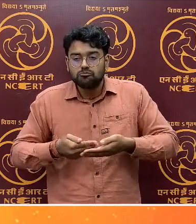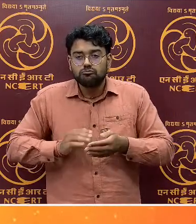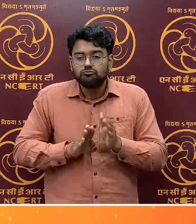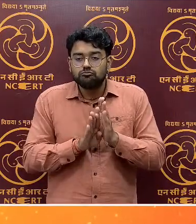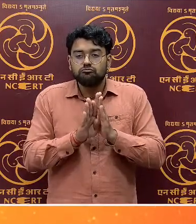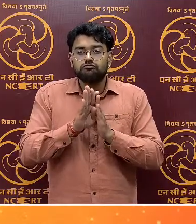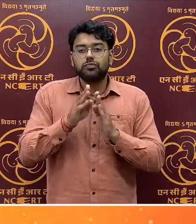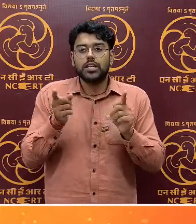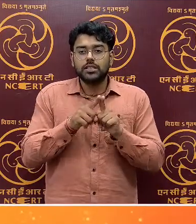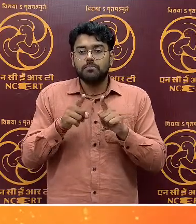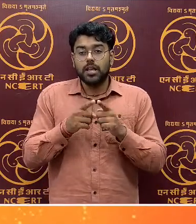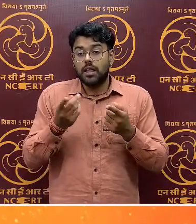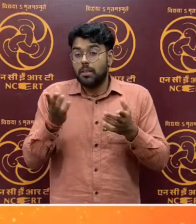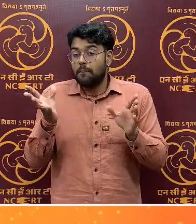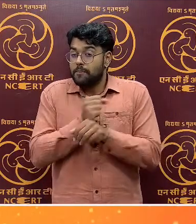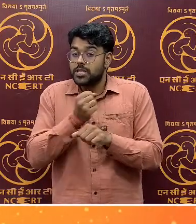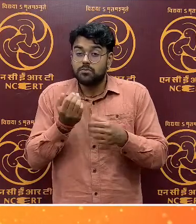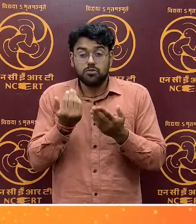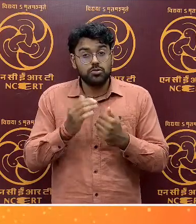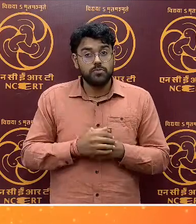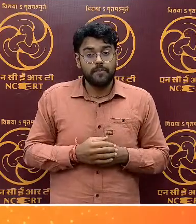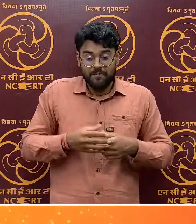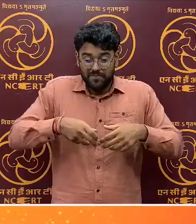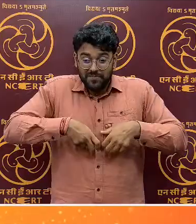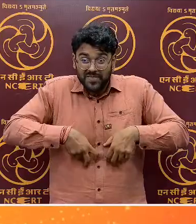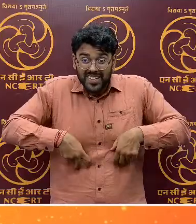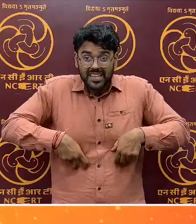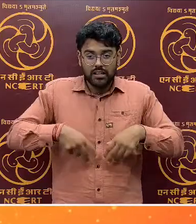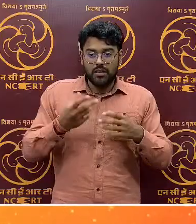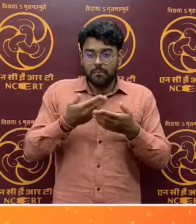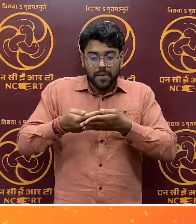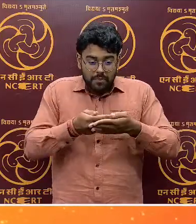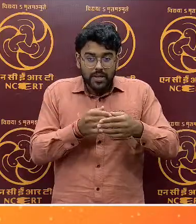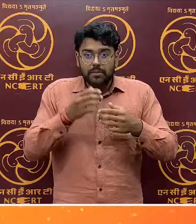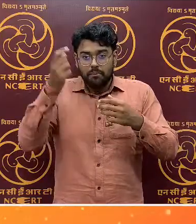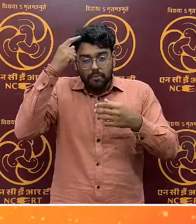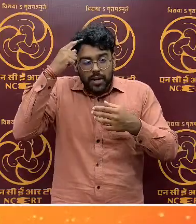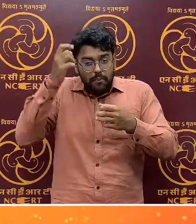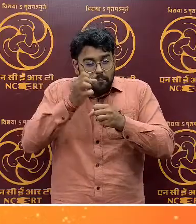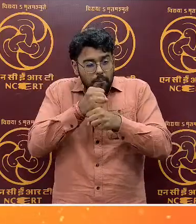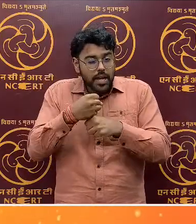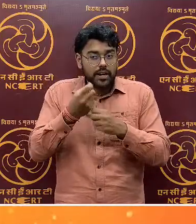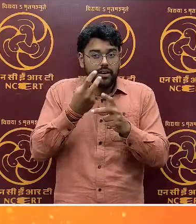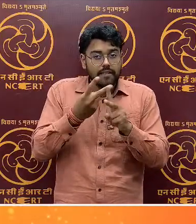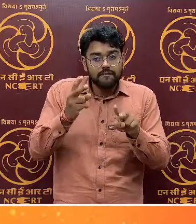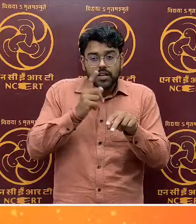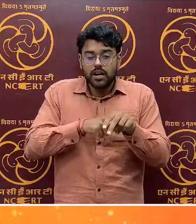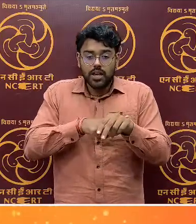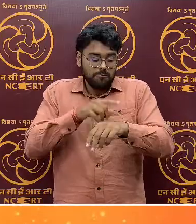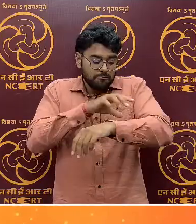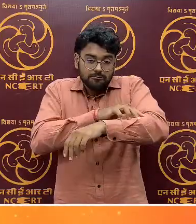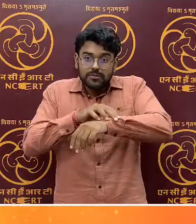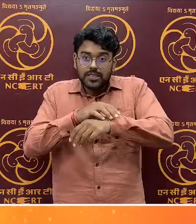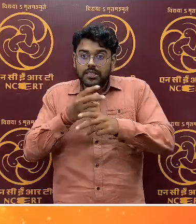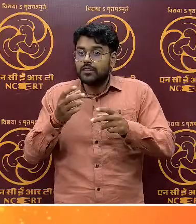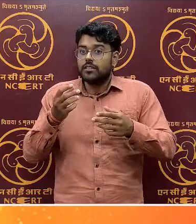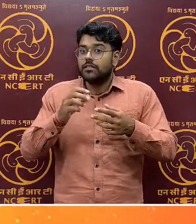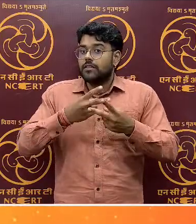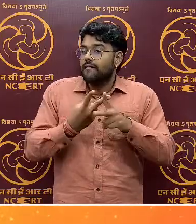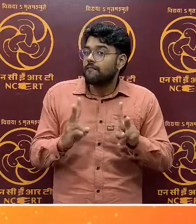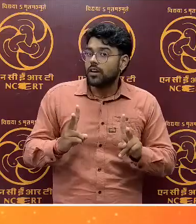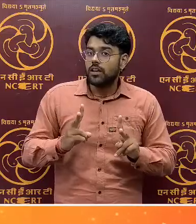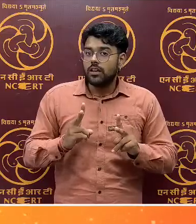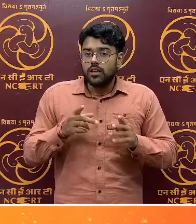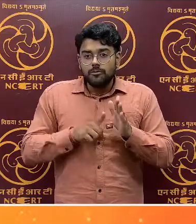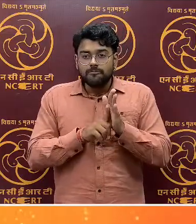mischief can happen at any point of time. The limbs are forming at different times. The brain is getting formed and developed at a different time. So they are